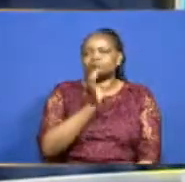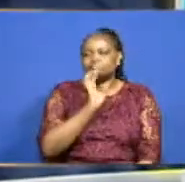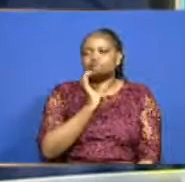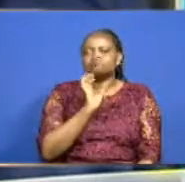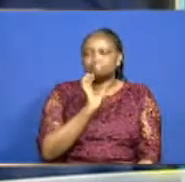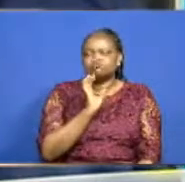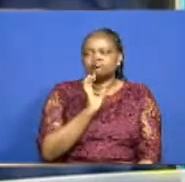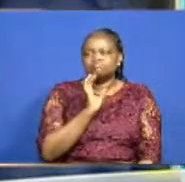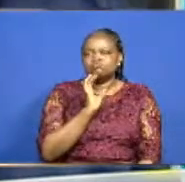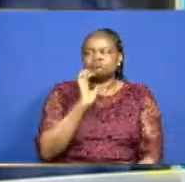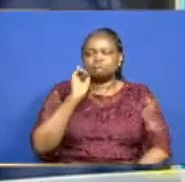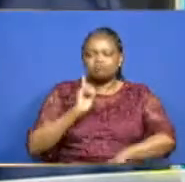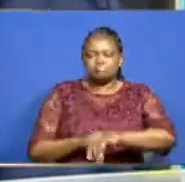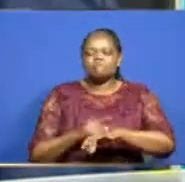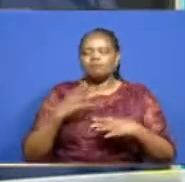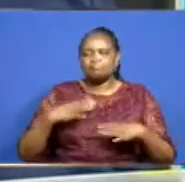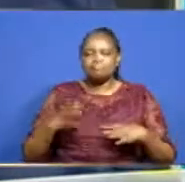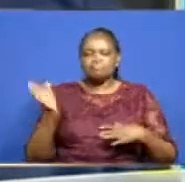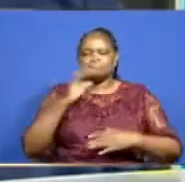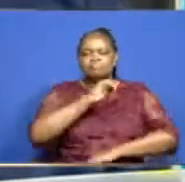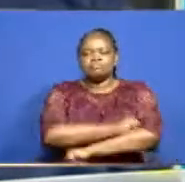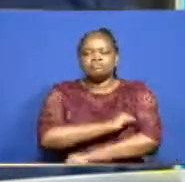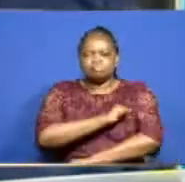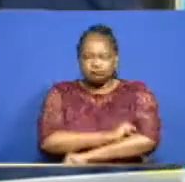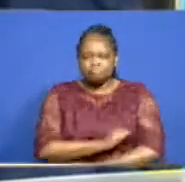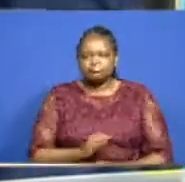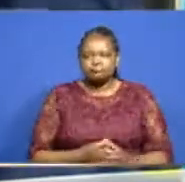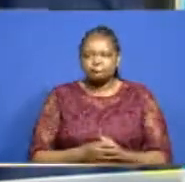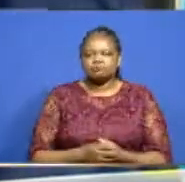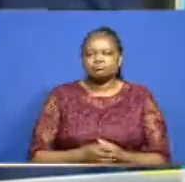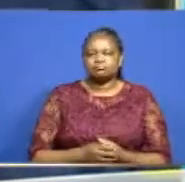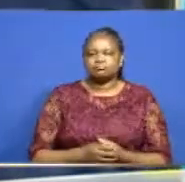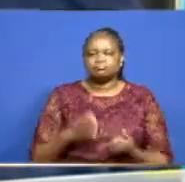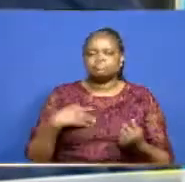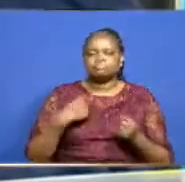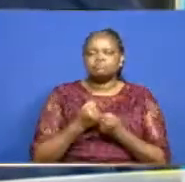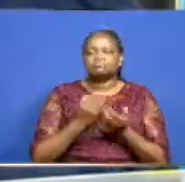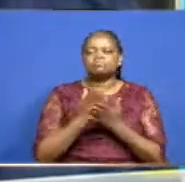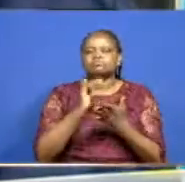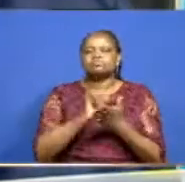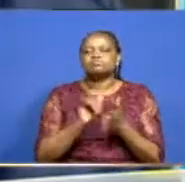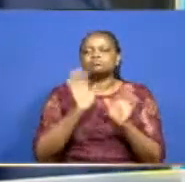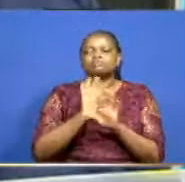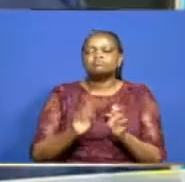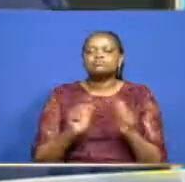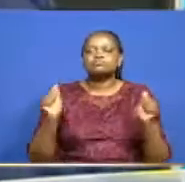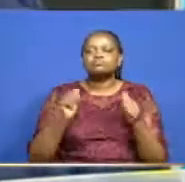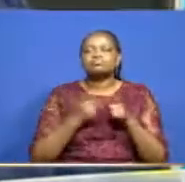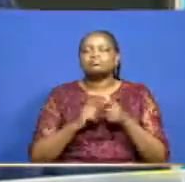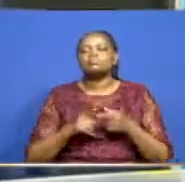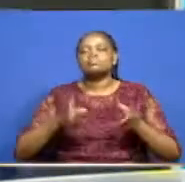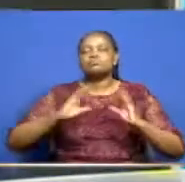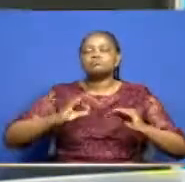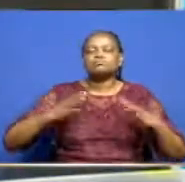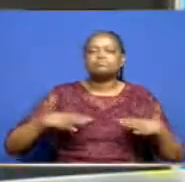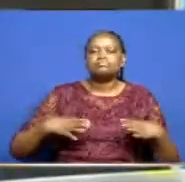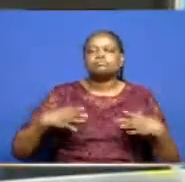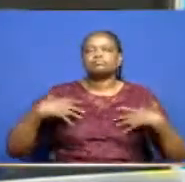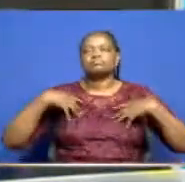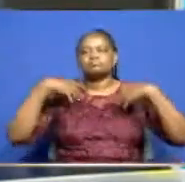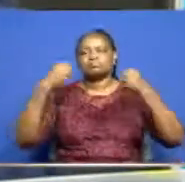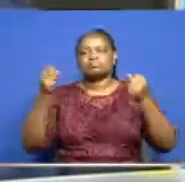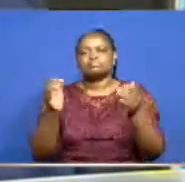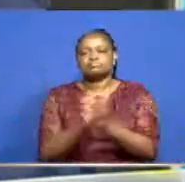schools reopen. There's also a lot of effort going on in terms of creating knowledge on health and hygiene. Remember, it's a pandemic